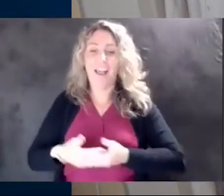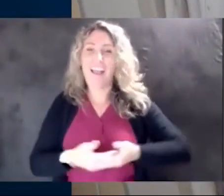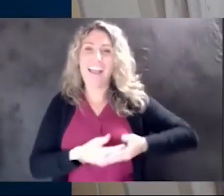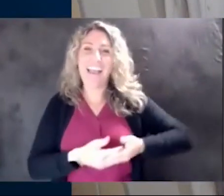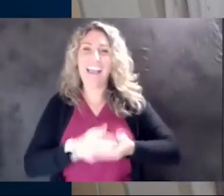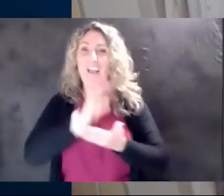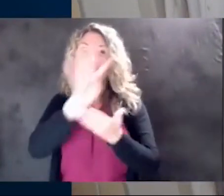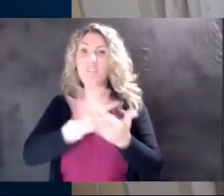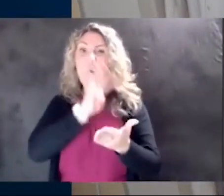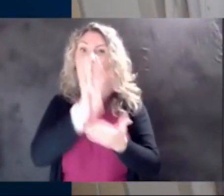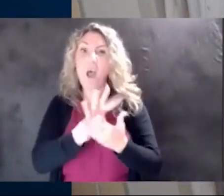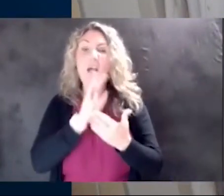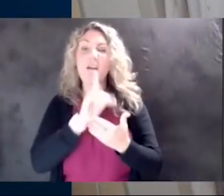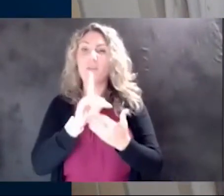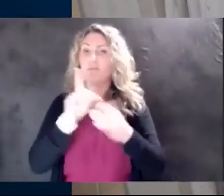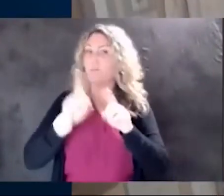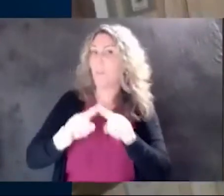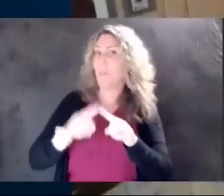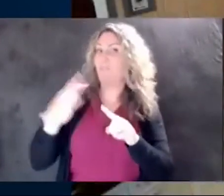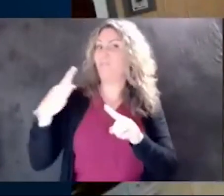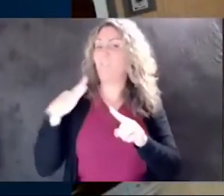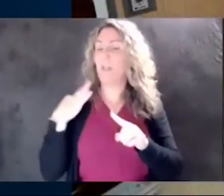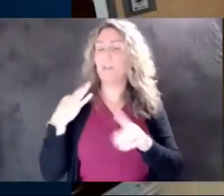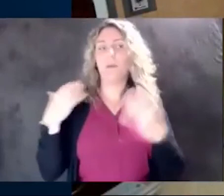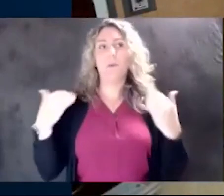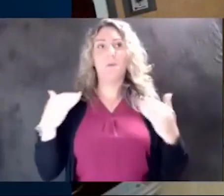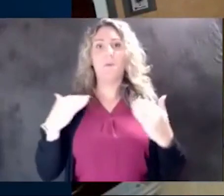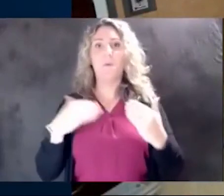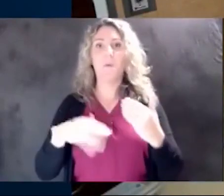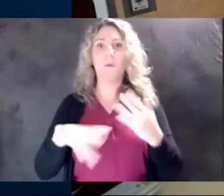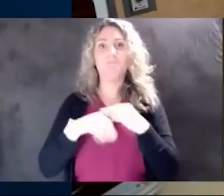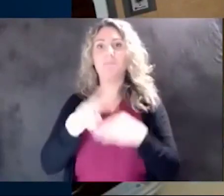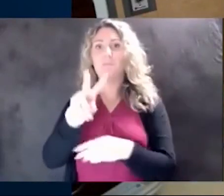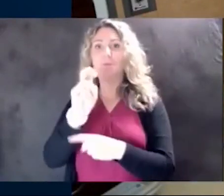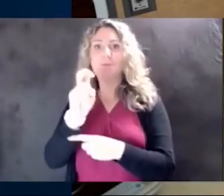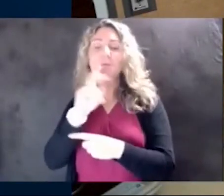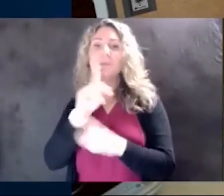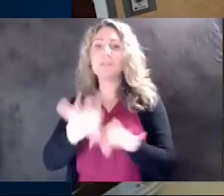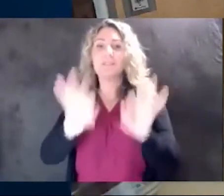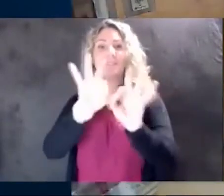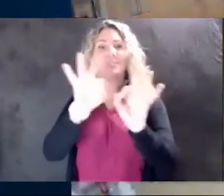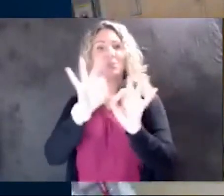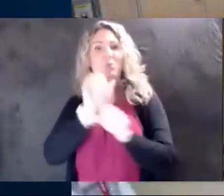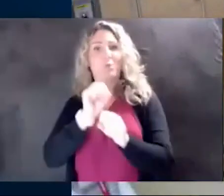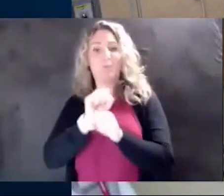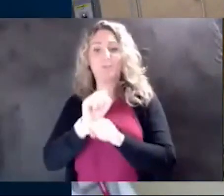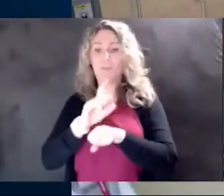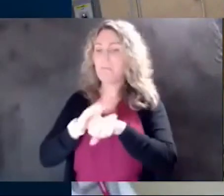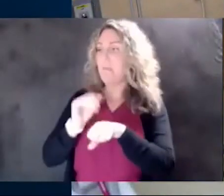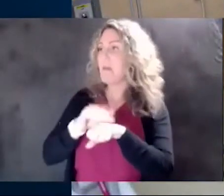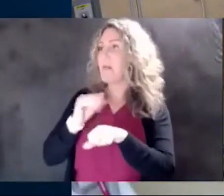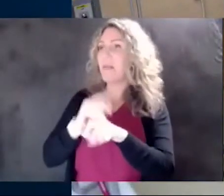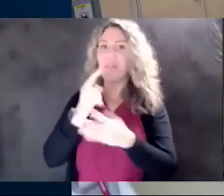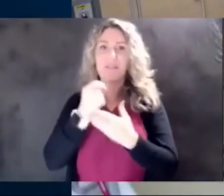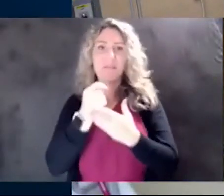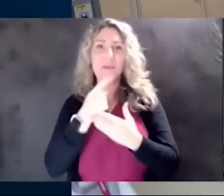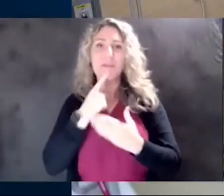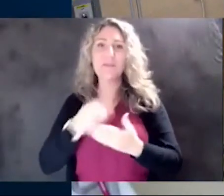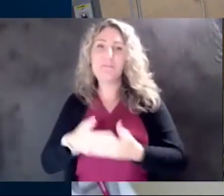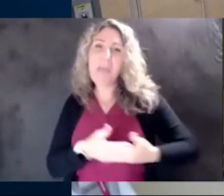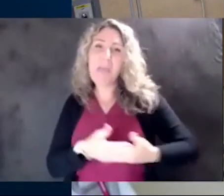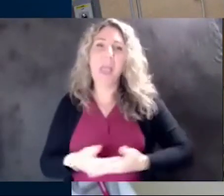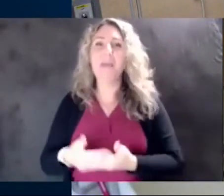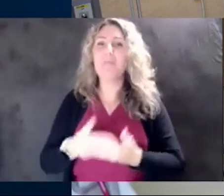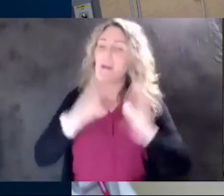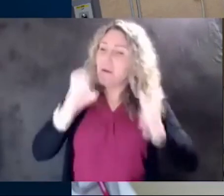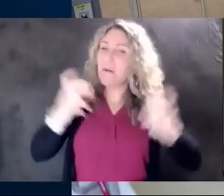on volunteer power with nearly 200 essential workers, from pet therapy to those baby rockers. So welcome back, volunteers.